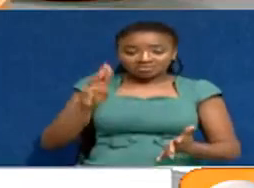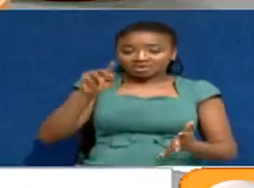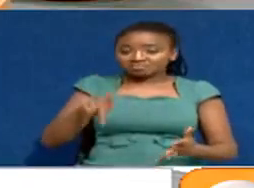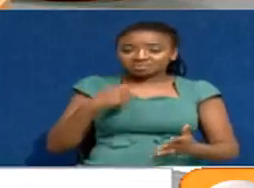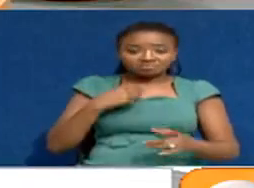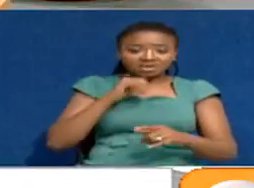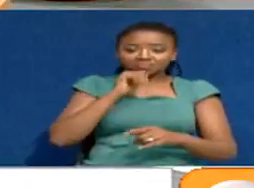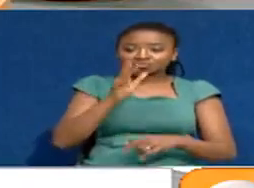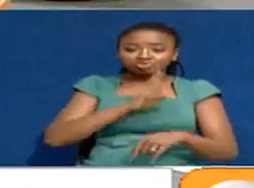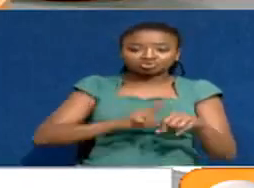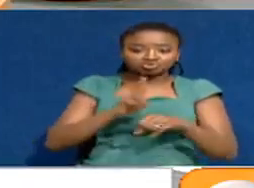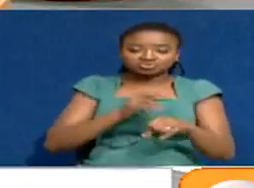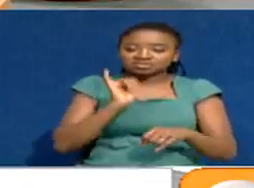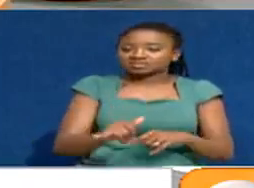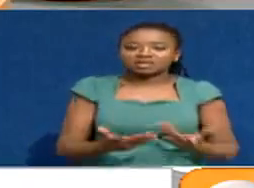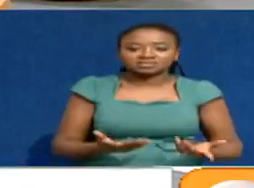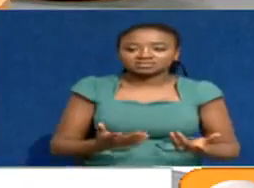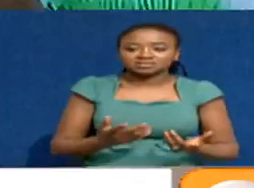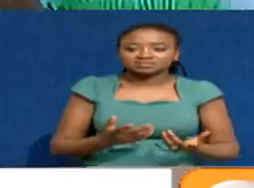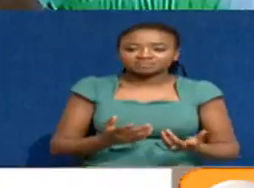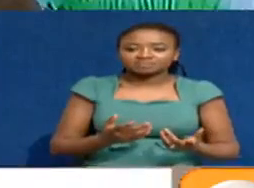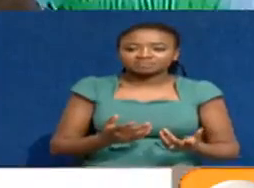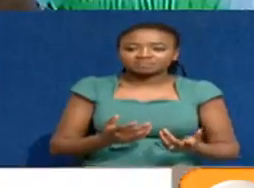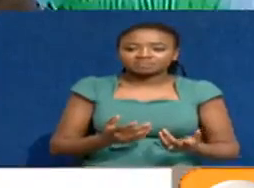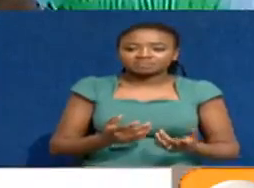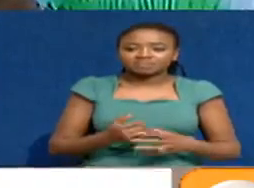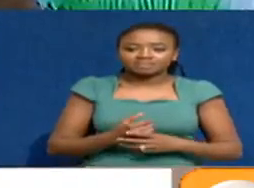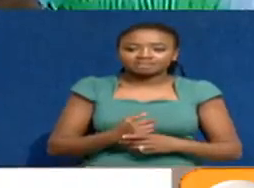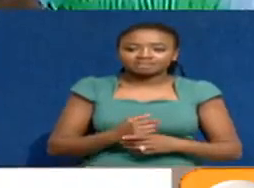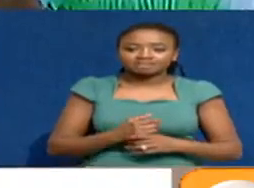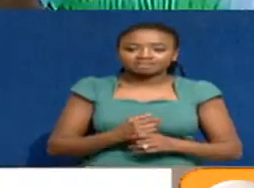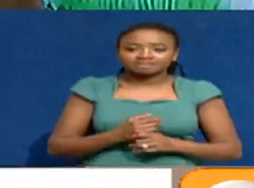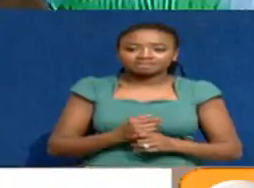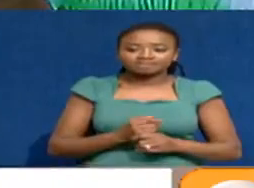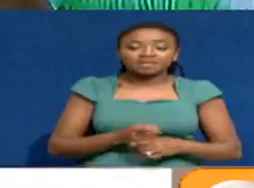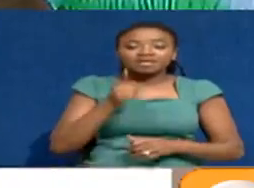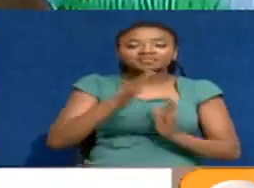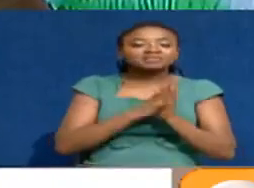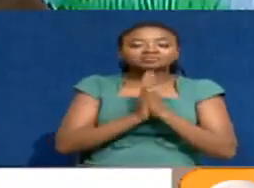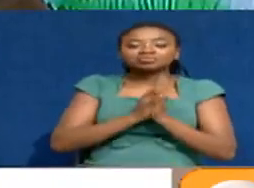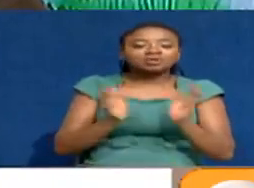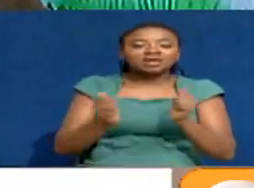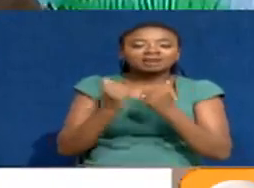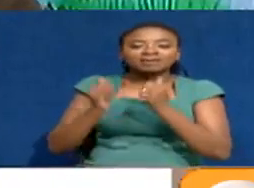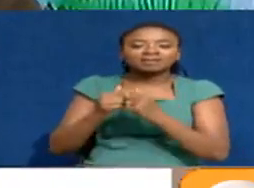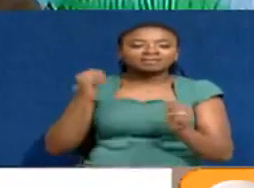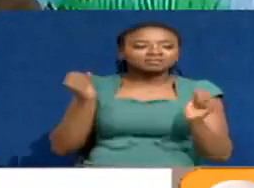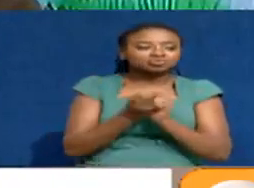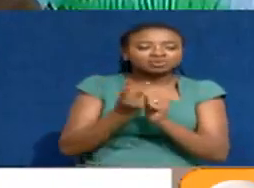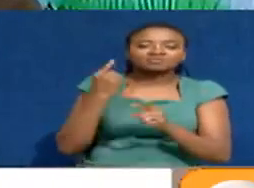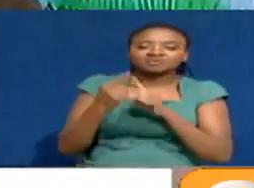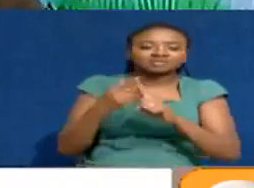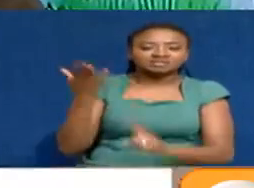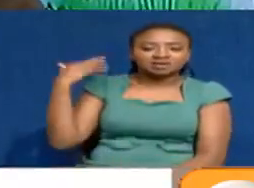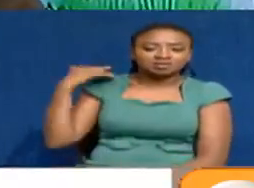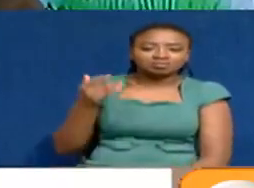controlling companies. Nothing has been brought up. I have done when I'm a member of parliament. These are things that happened 10, 12 years ago.